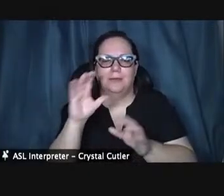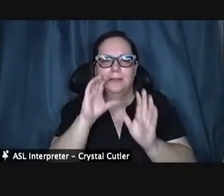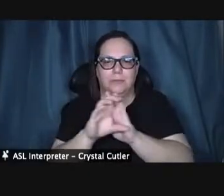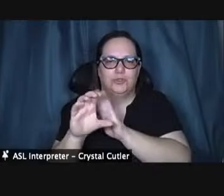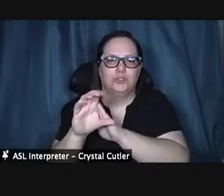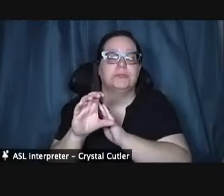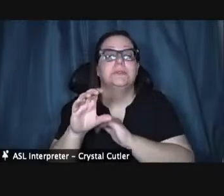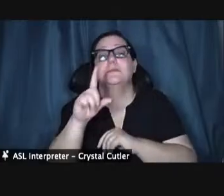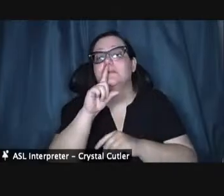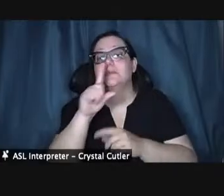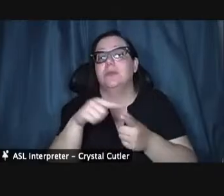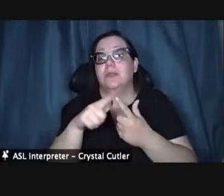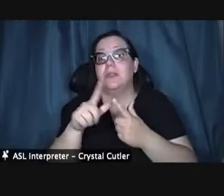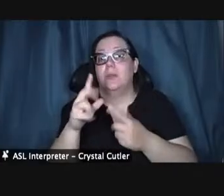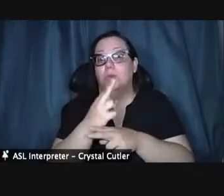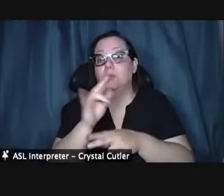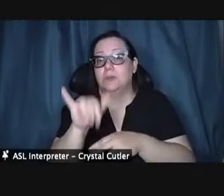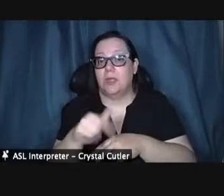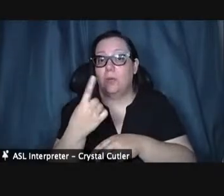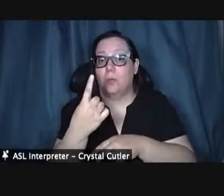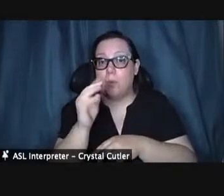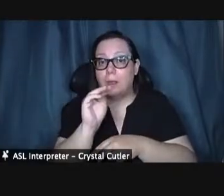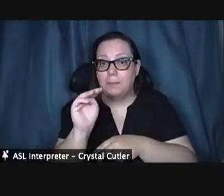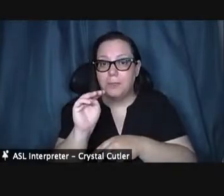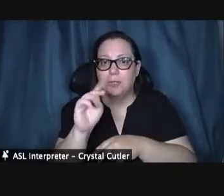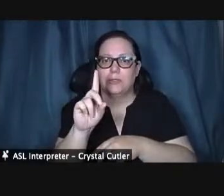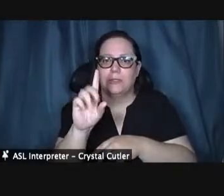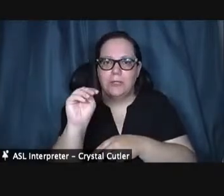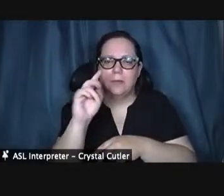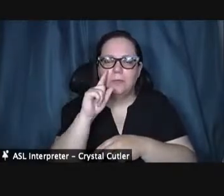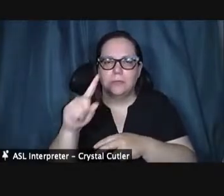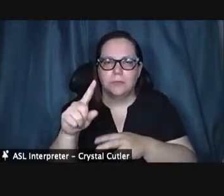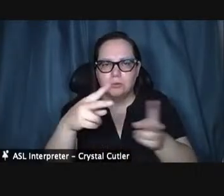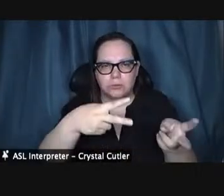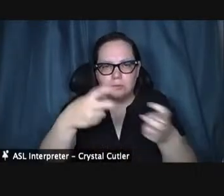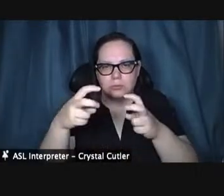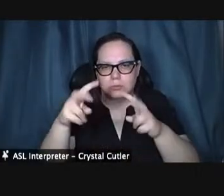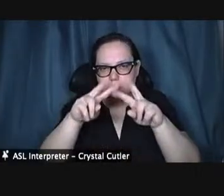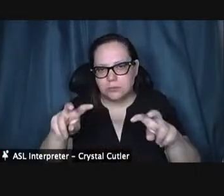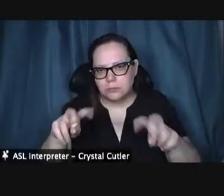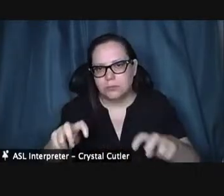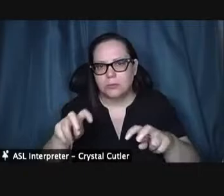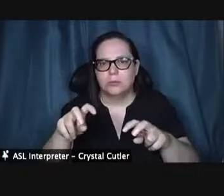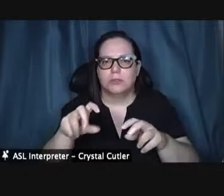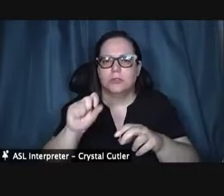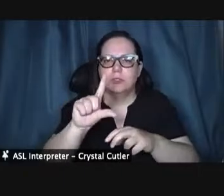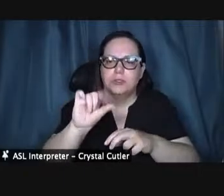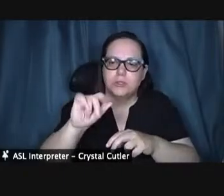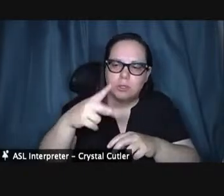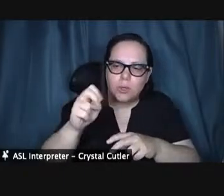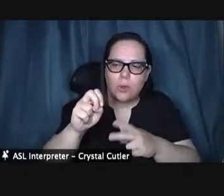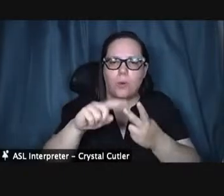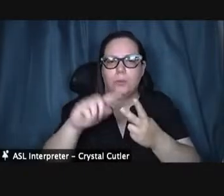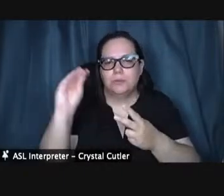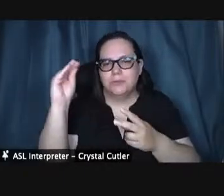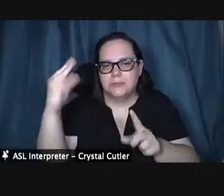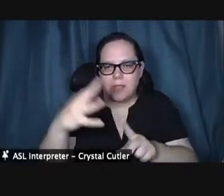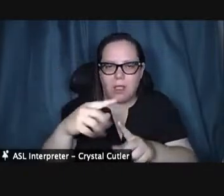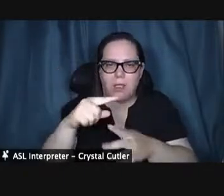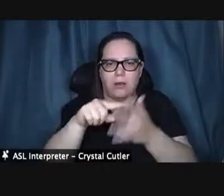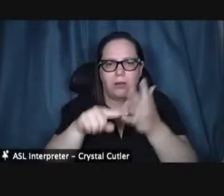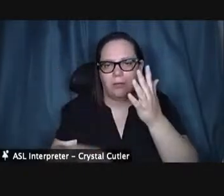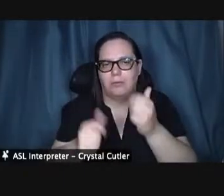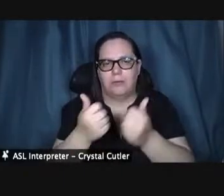that DEM, 1 meter DEM, to calculate slopes, calm, sun, etc., but also temperatures. And this is a product that Matt Siegler, who's